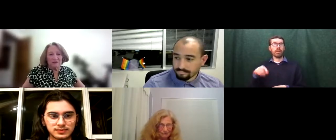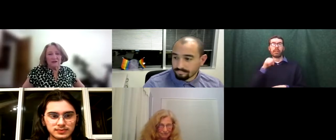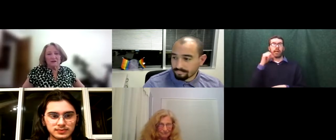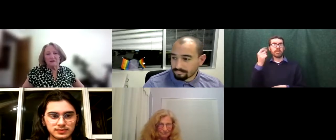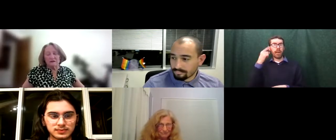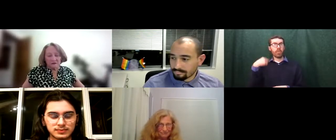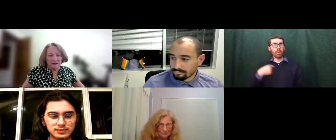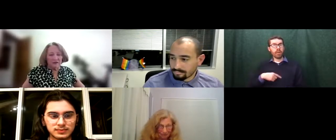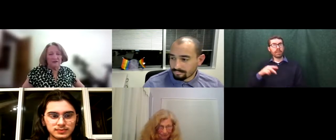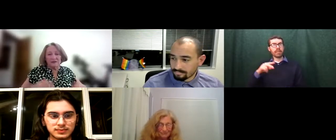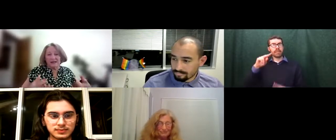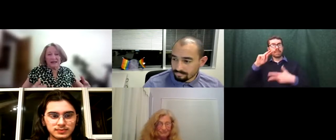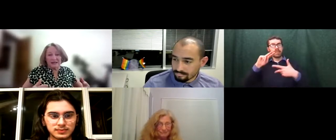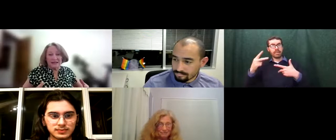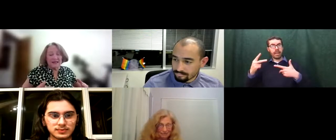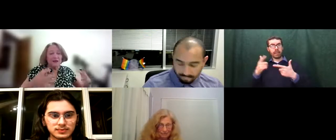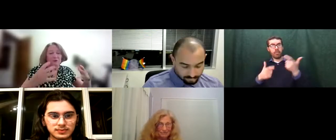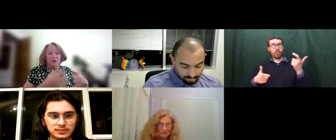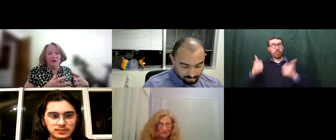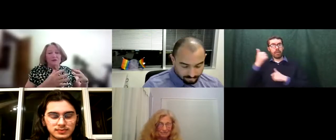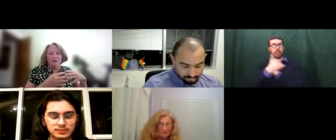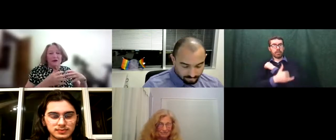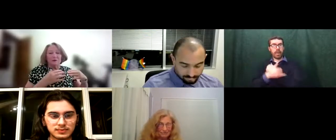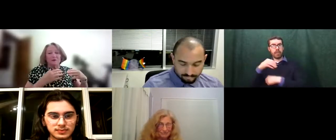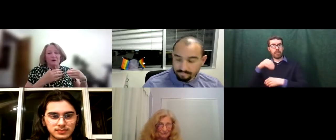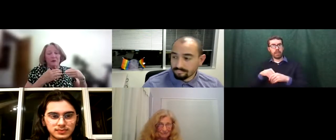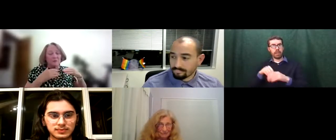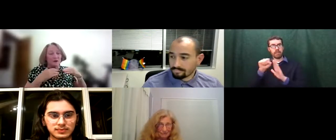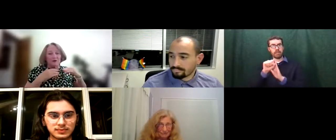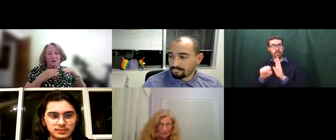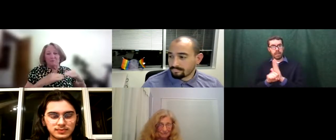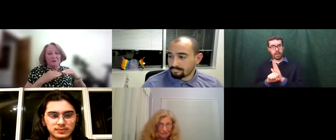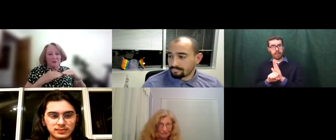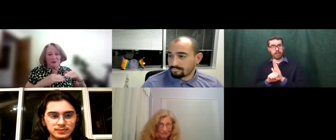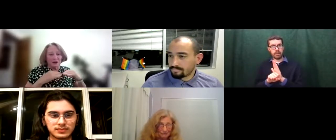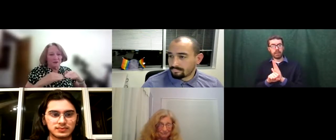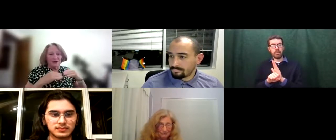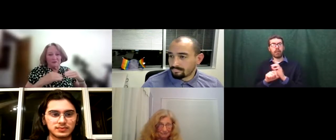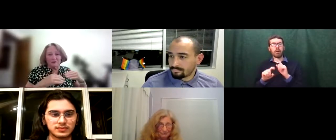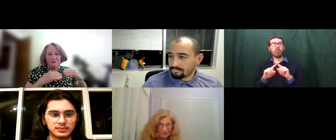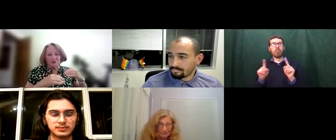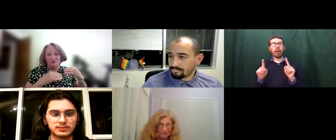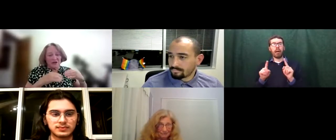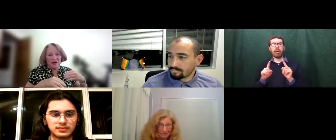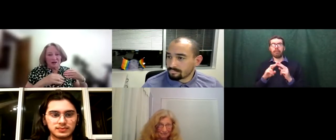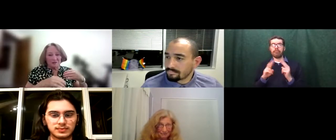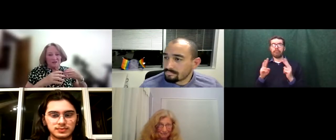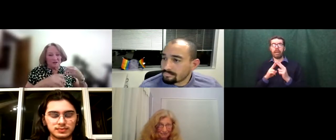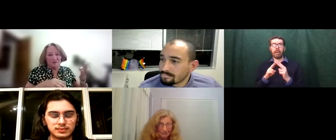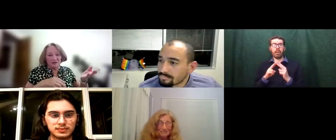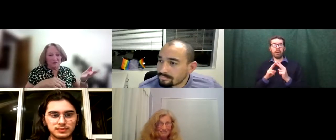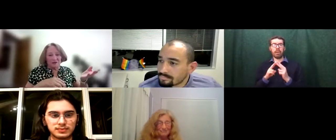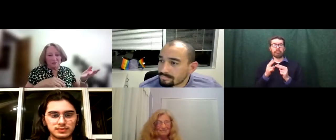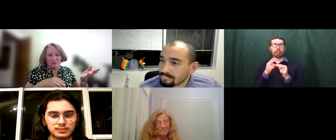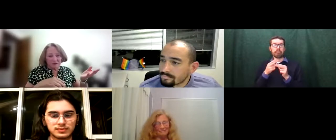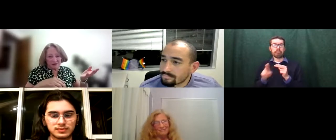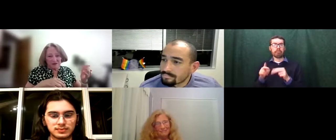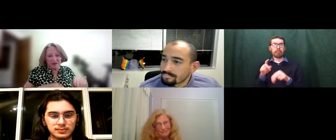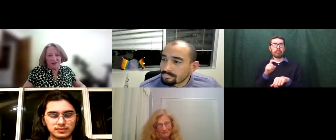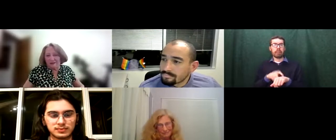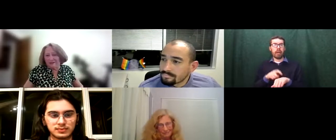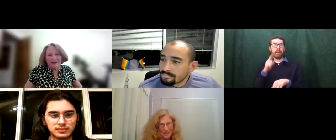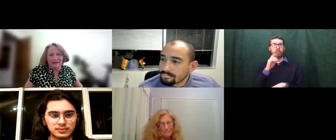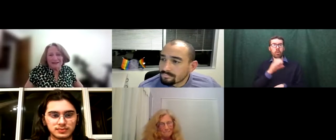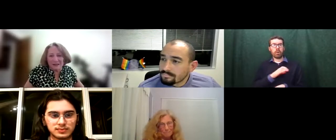county in the state with a very minimal amount of commissioner time associated with doing